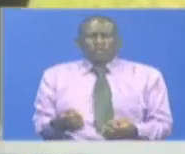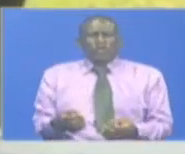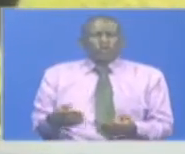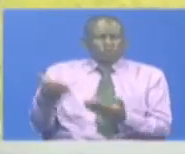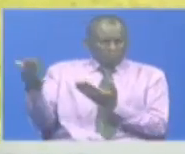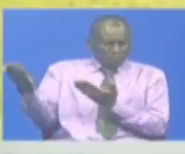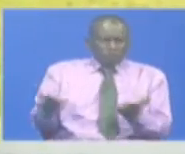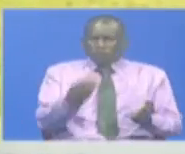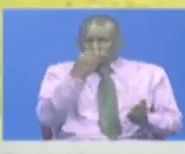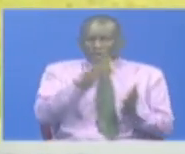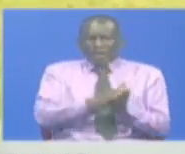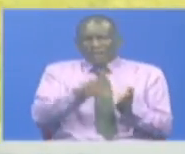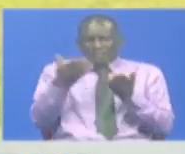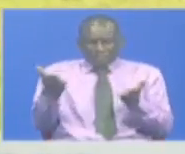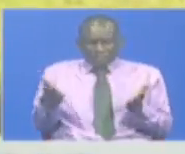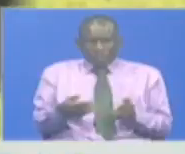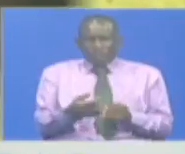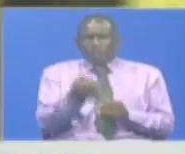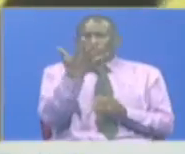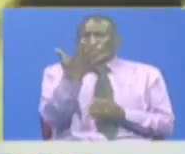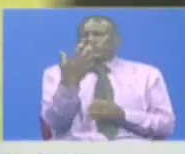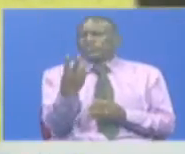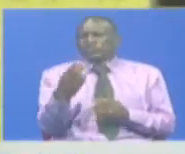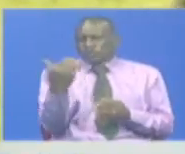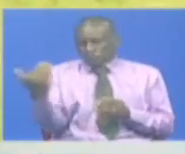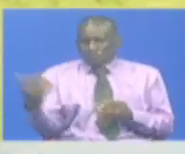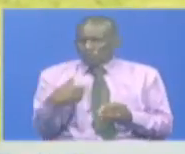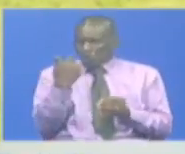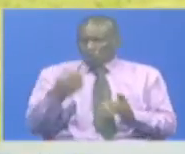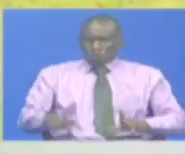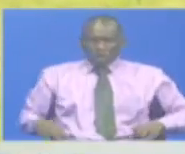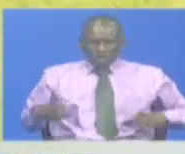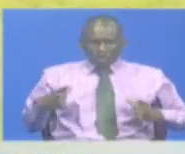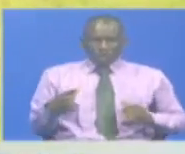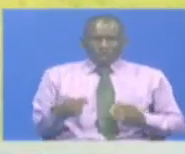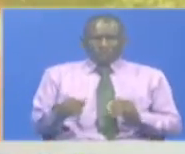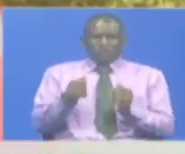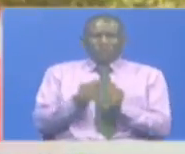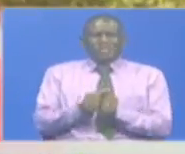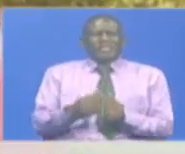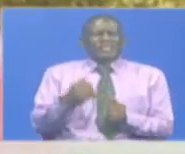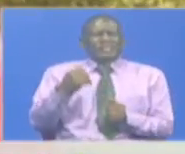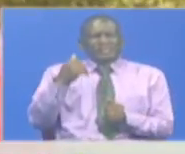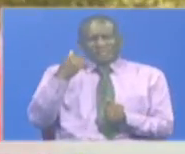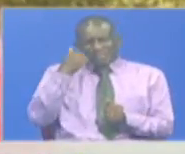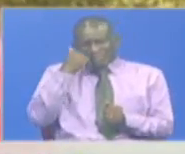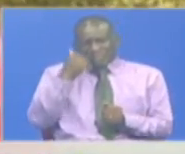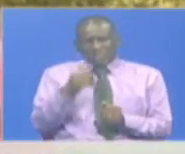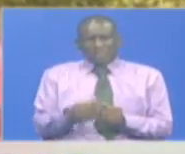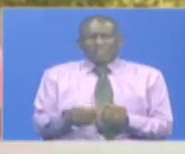non-food items for these 52 children who live with terminal illnesses.